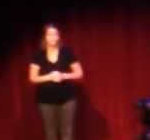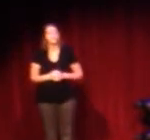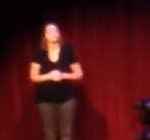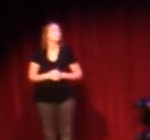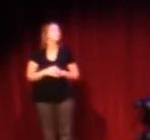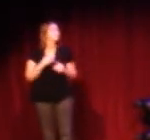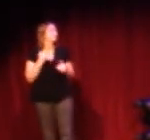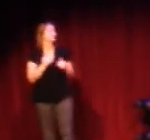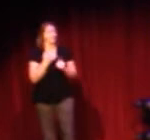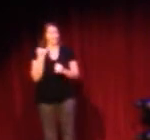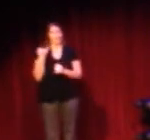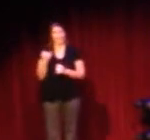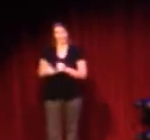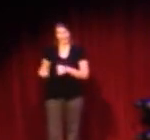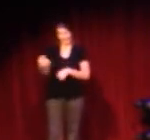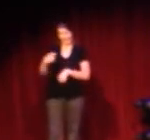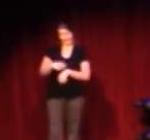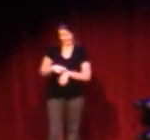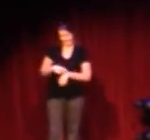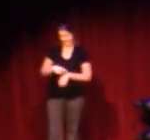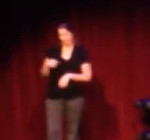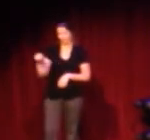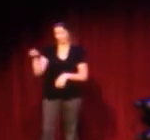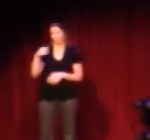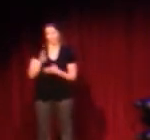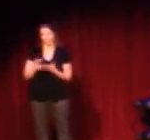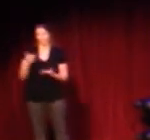This will be our last time we're invited to chapel here at Bethel College.